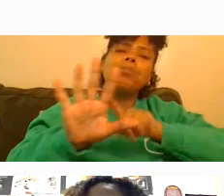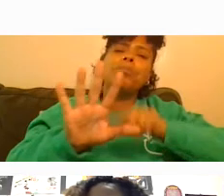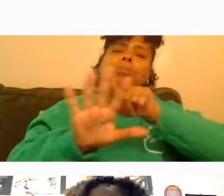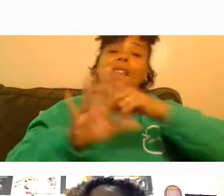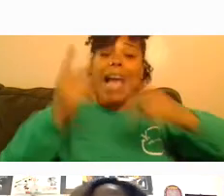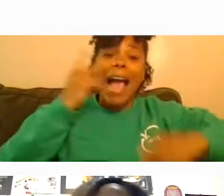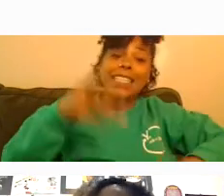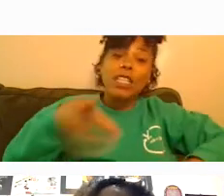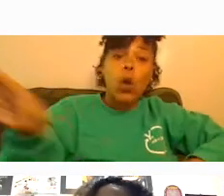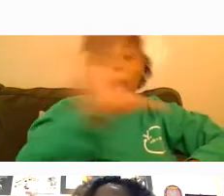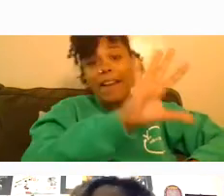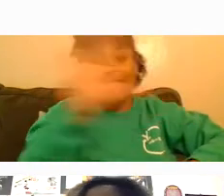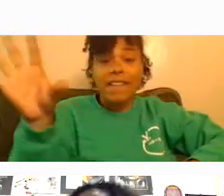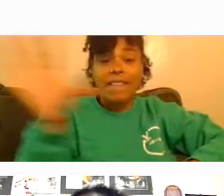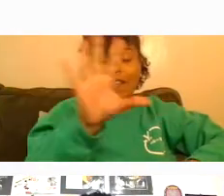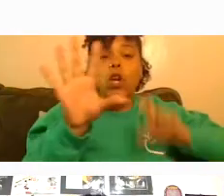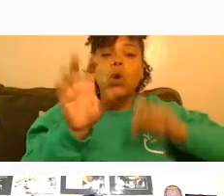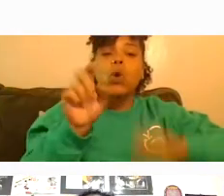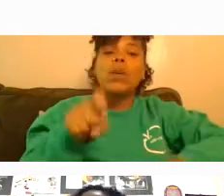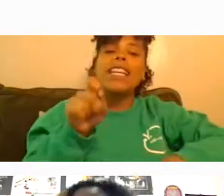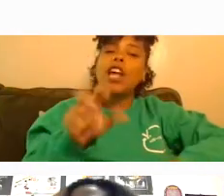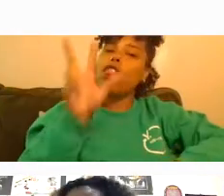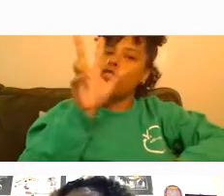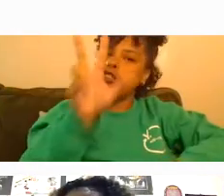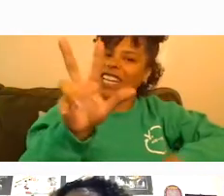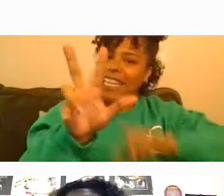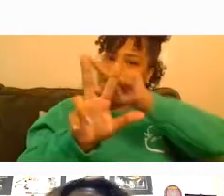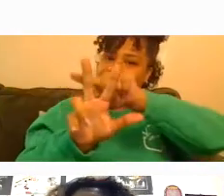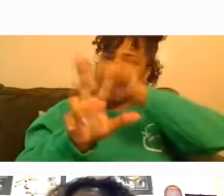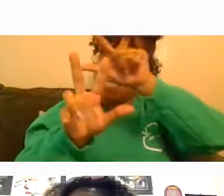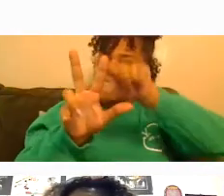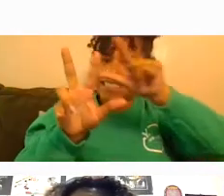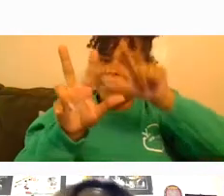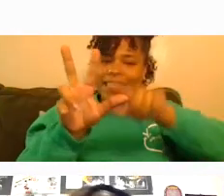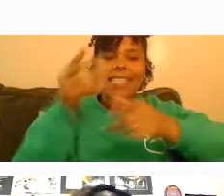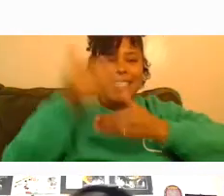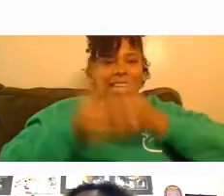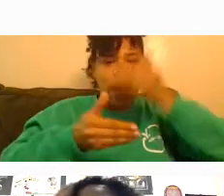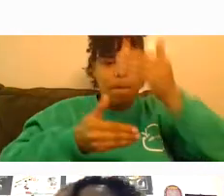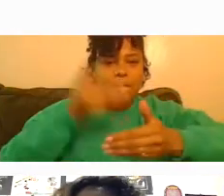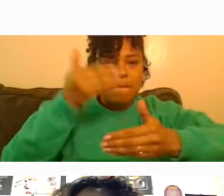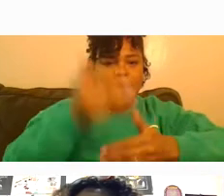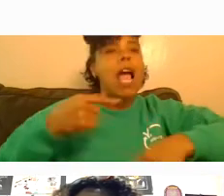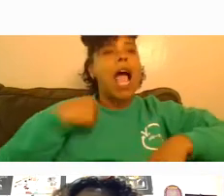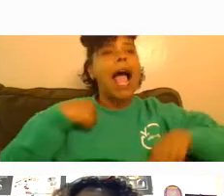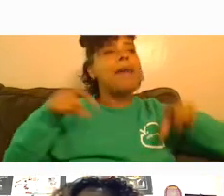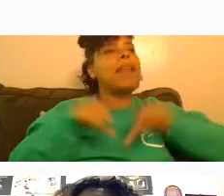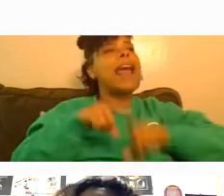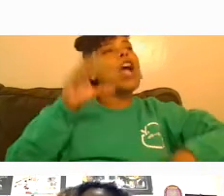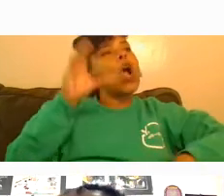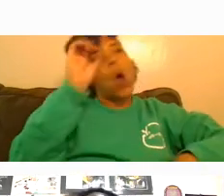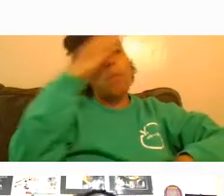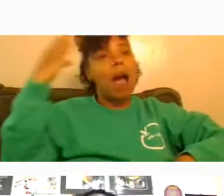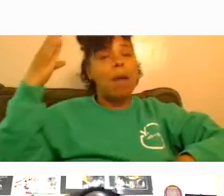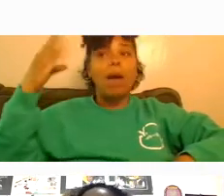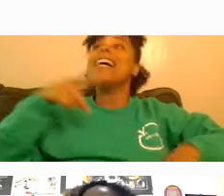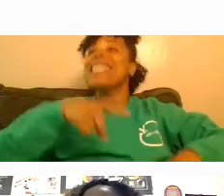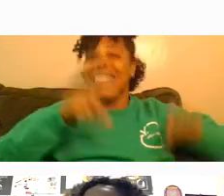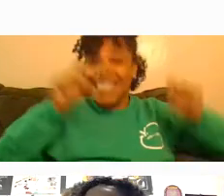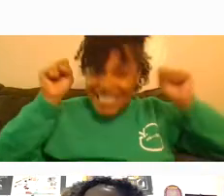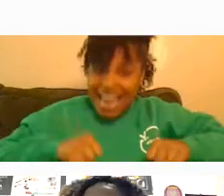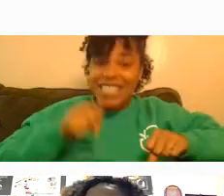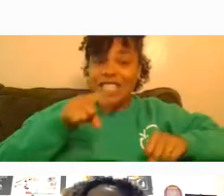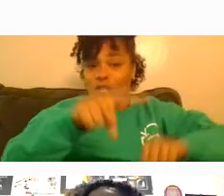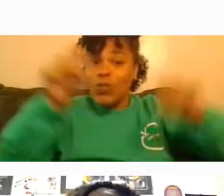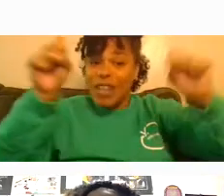fingers up. It's 3 steps, y'all. Yes, you can. I'm a mini Obama. Yes, you can. All right. You can do step